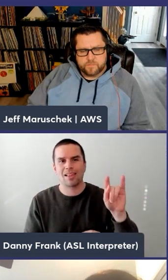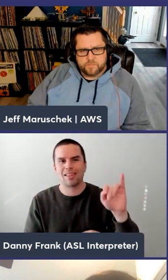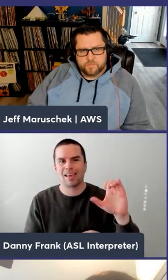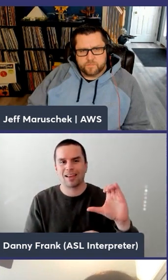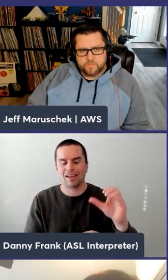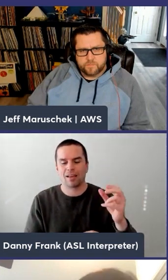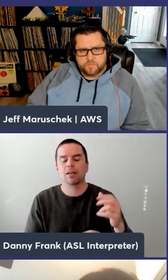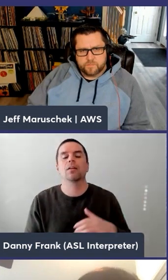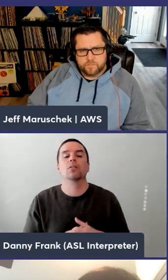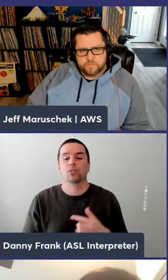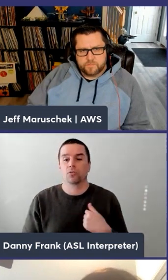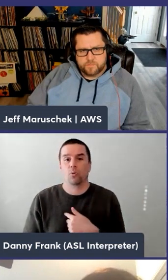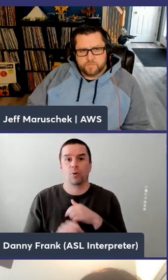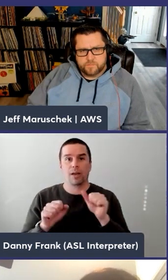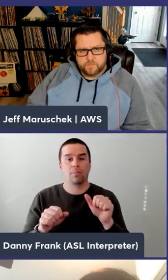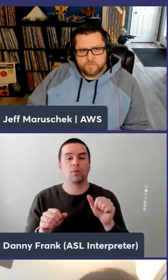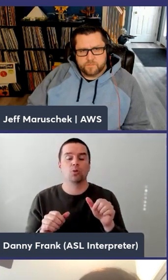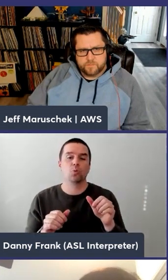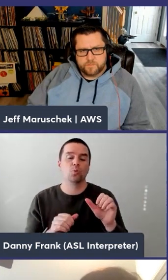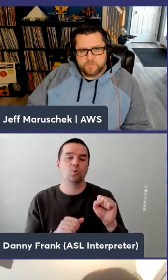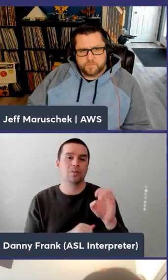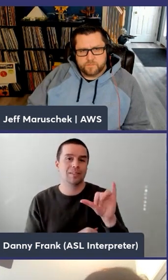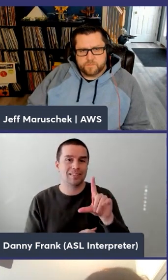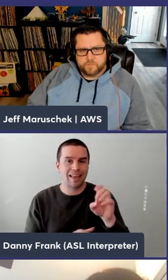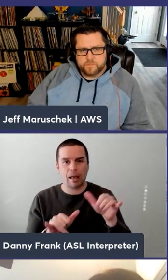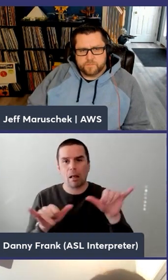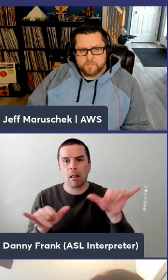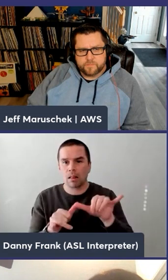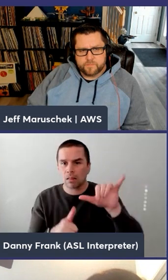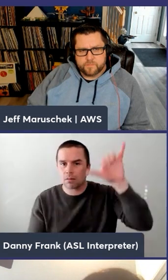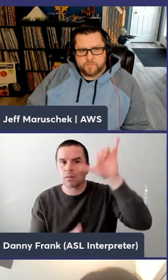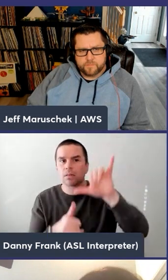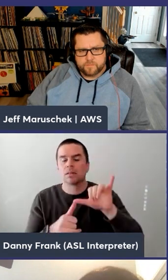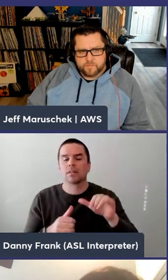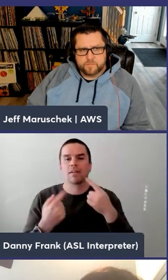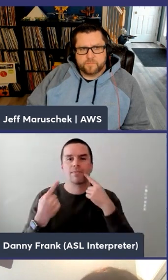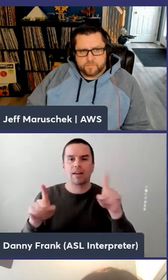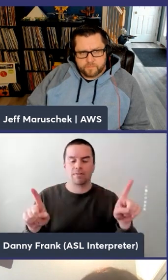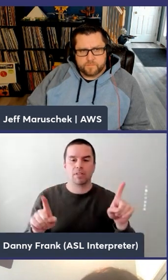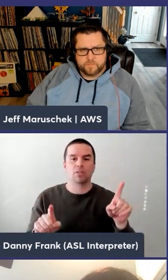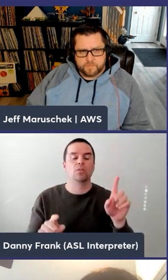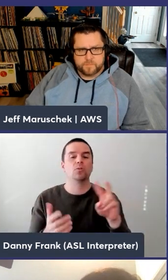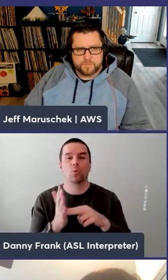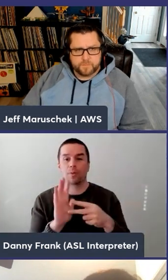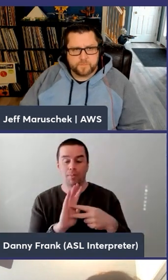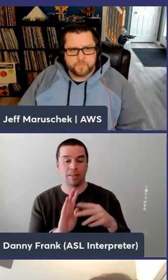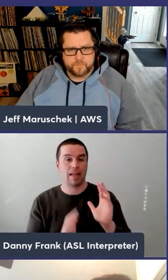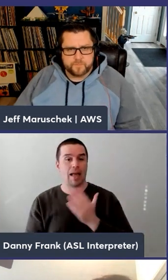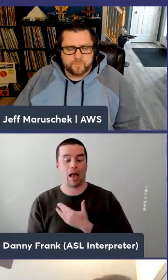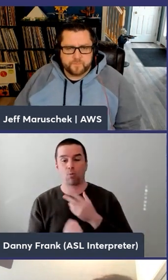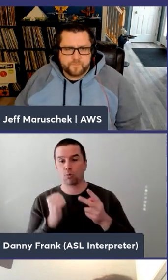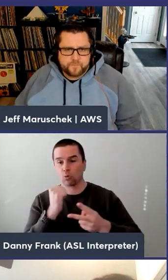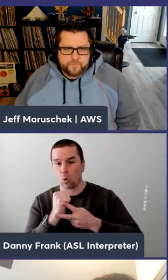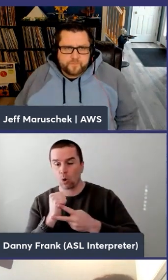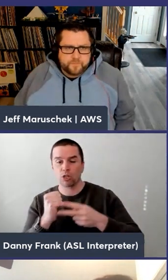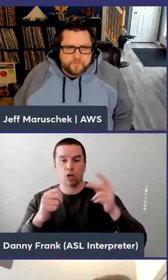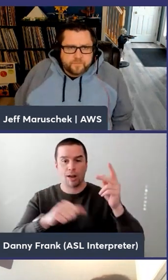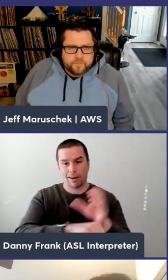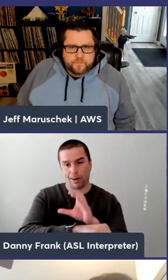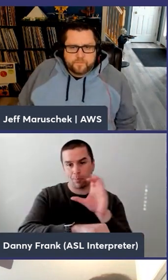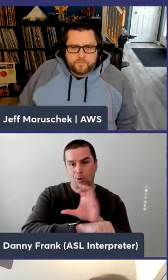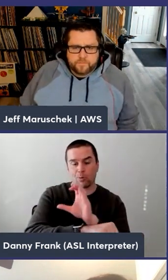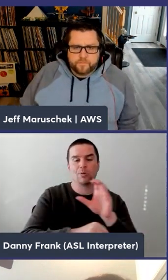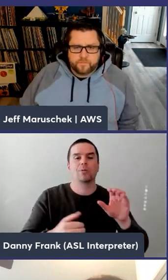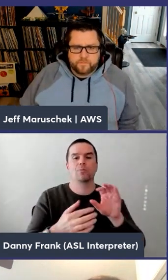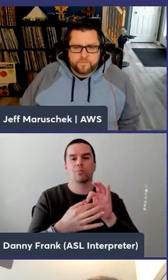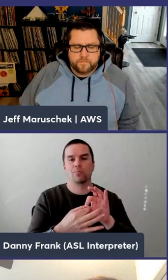and efficiently for our customers' workloads, we decoupled the storage and the compute. So once we basically